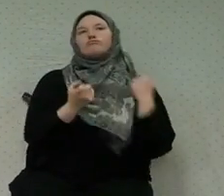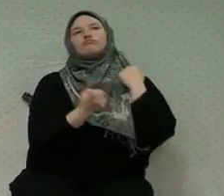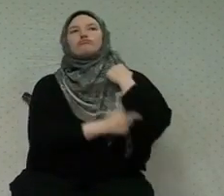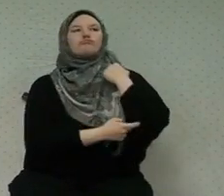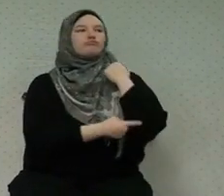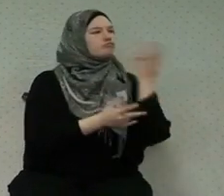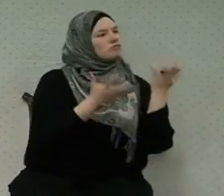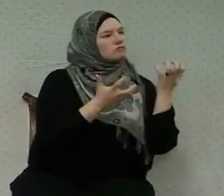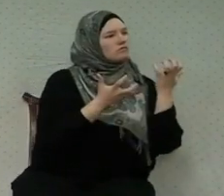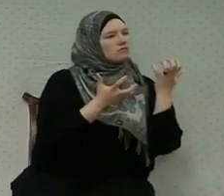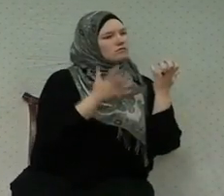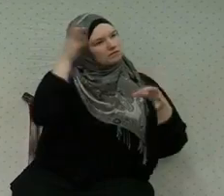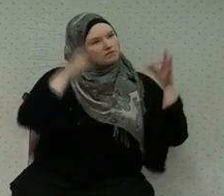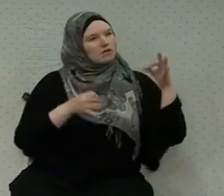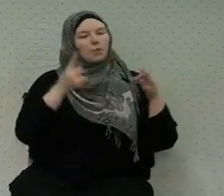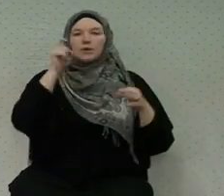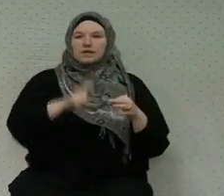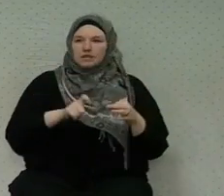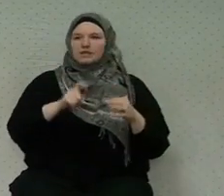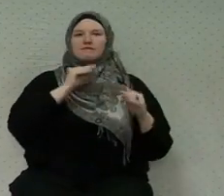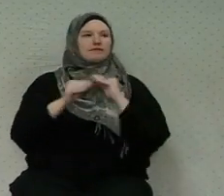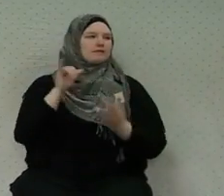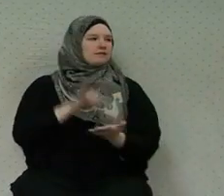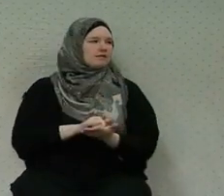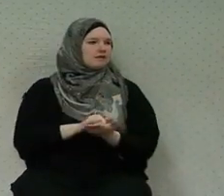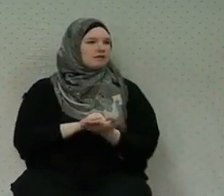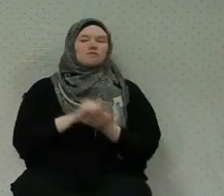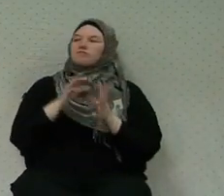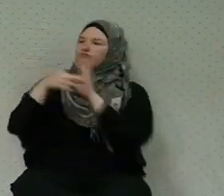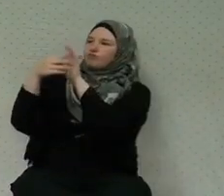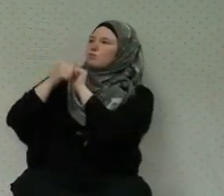desires. We need to reconcile with Allah